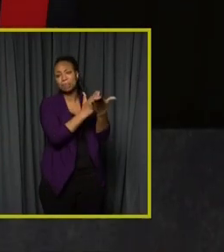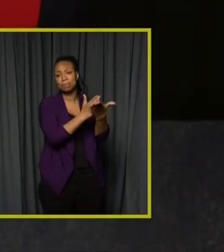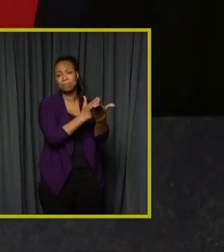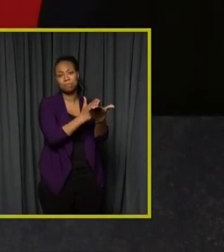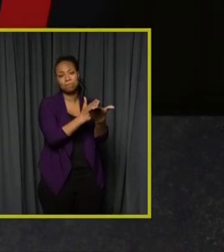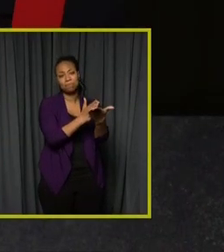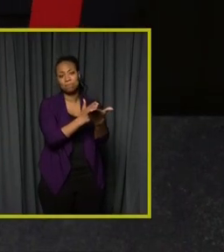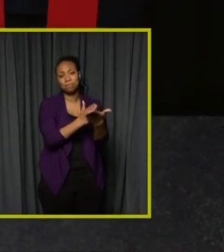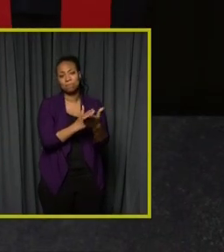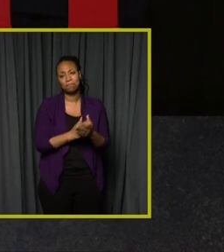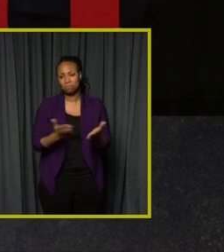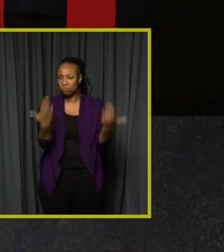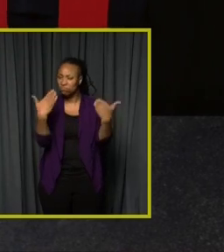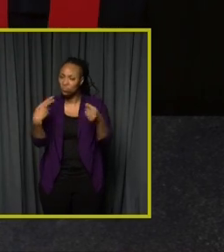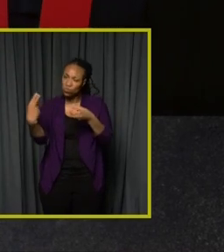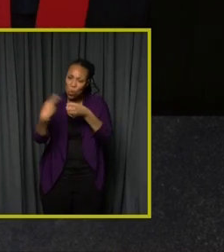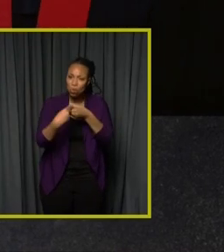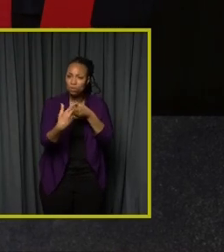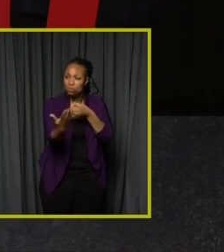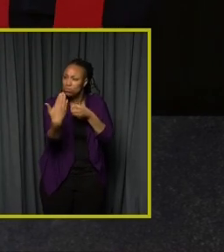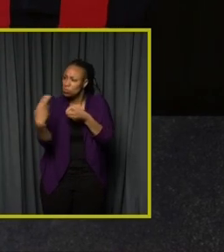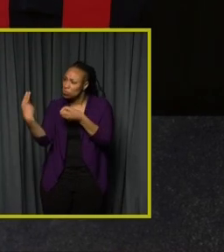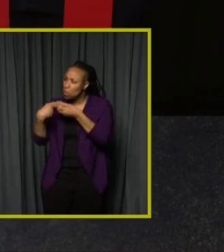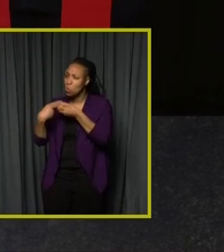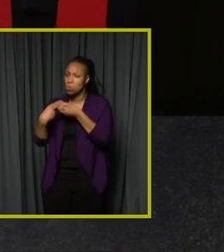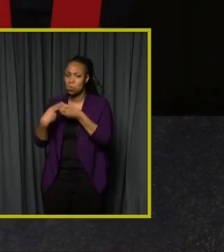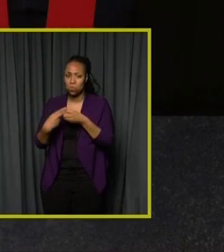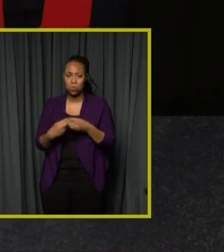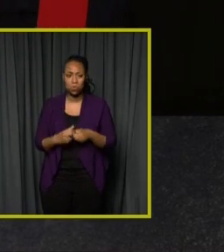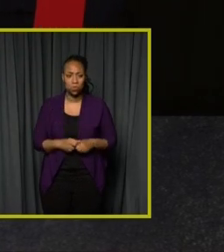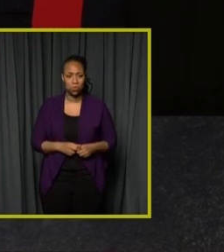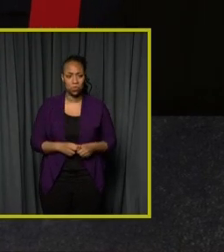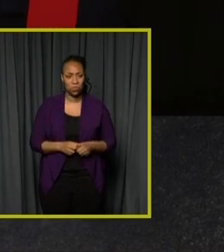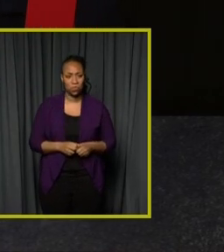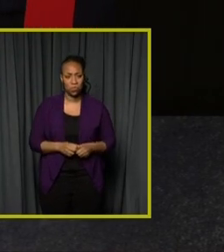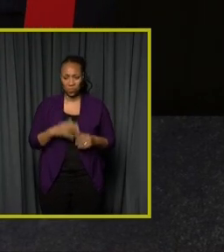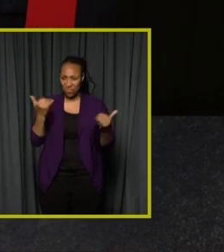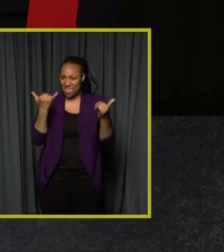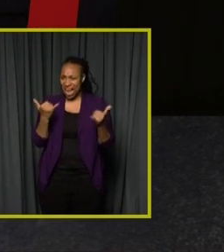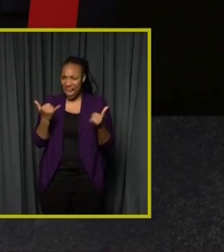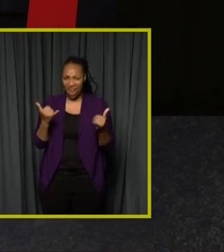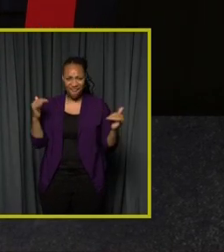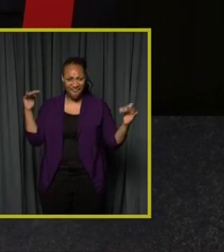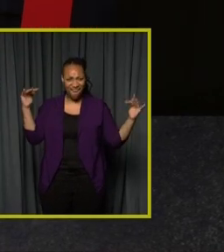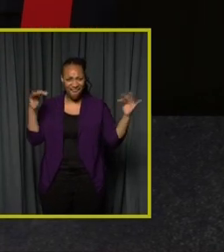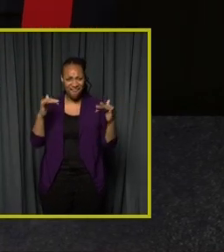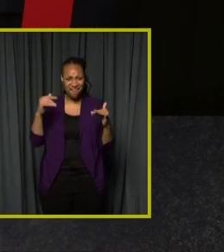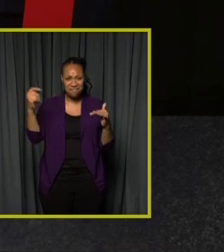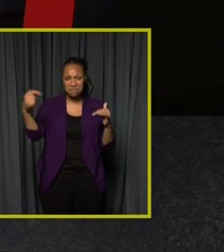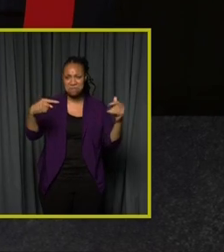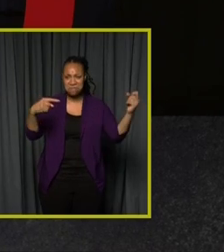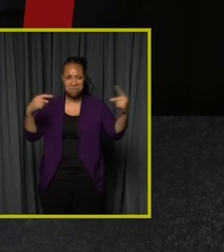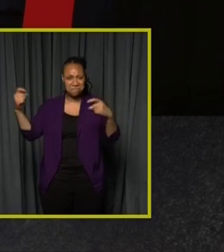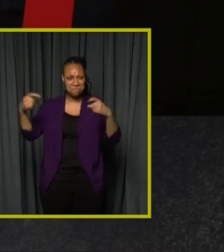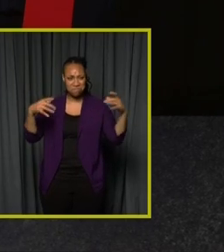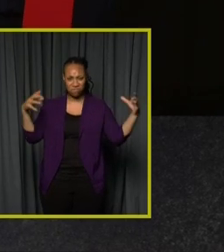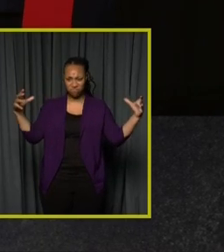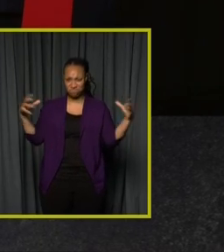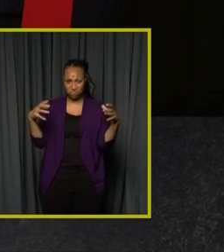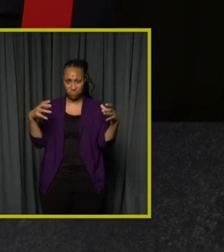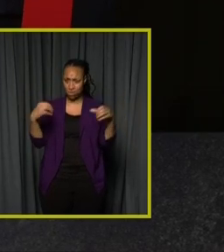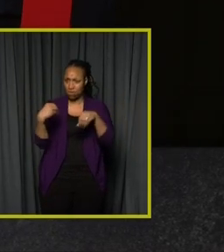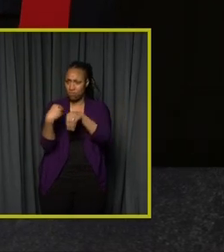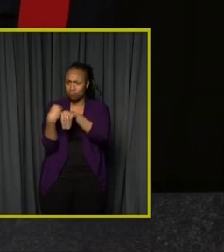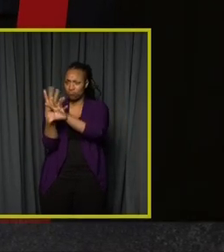There is a coming together of people all across this nation, a fusion movement, shaping the narrative